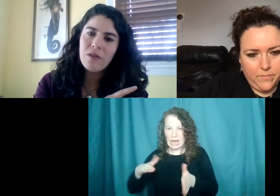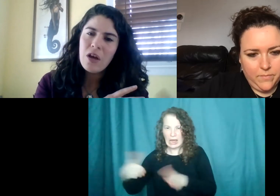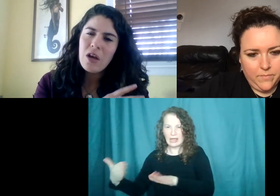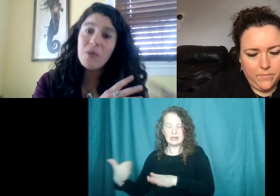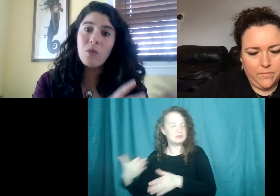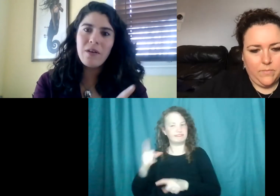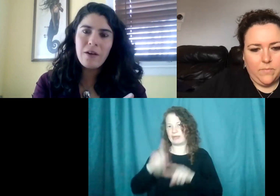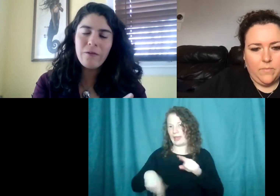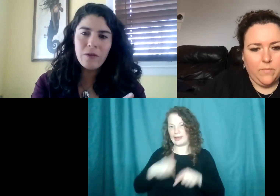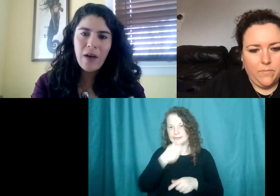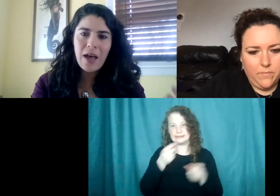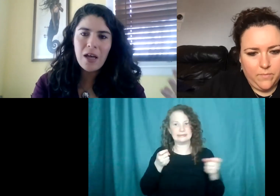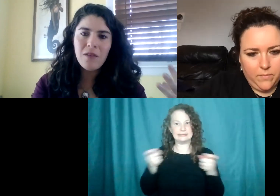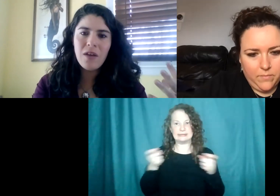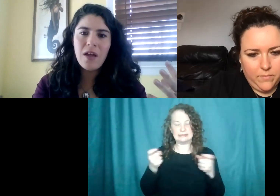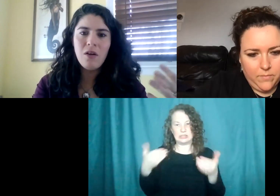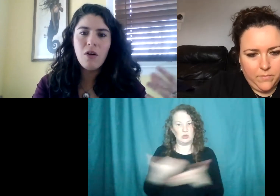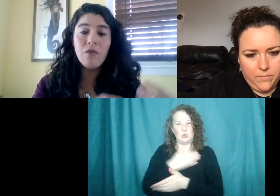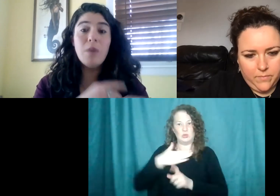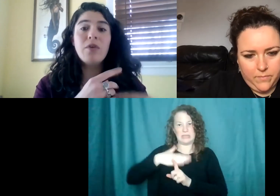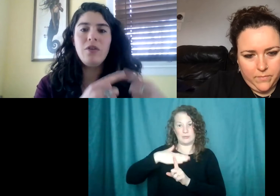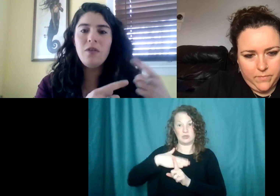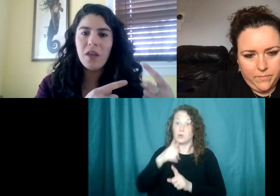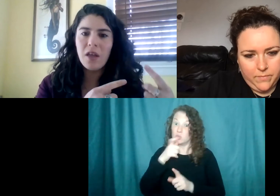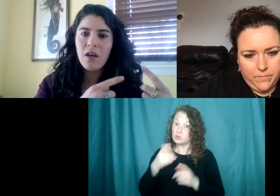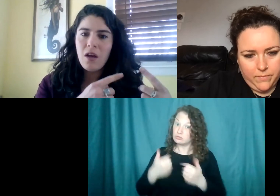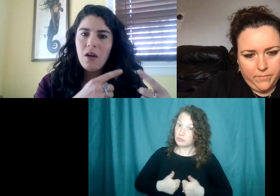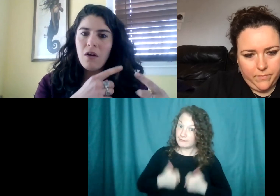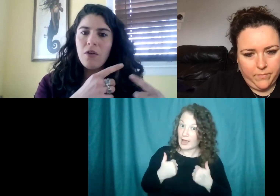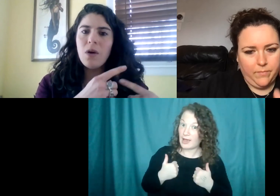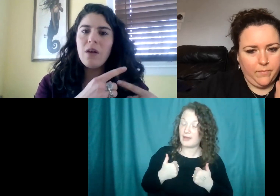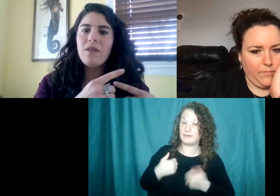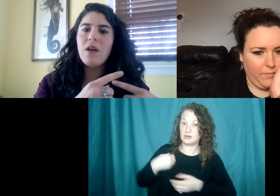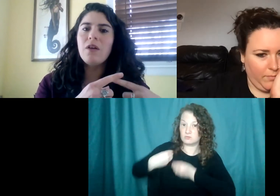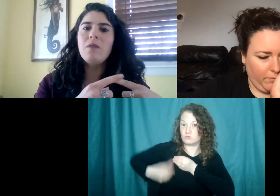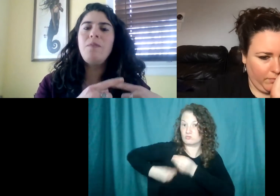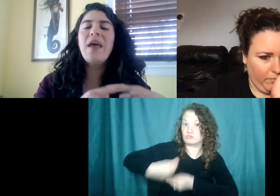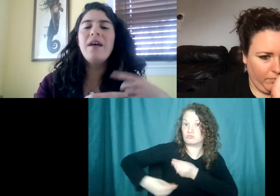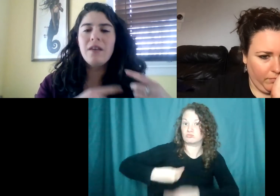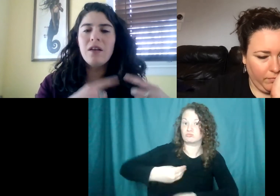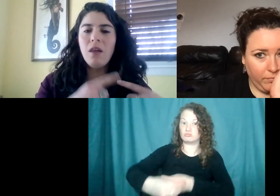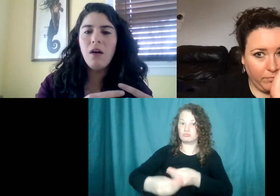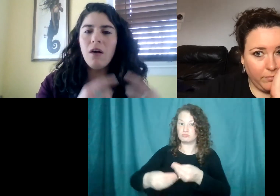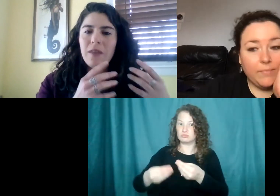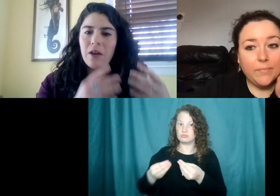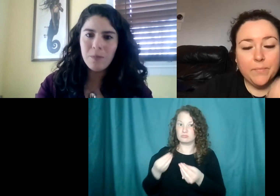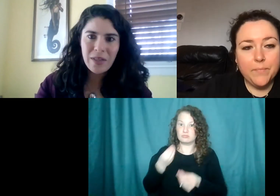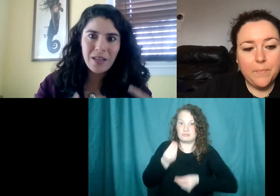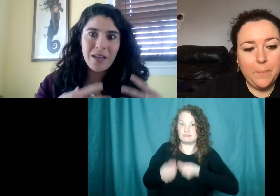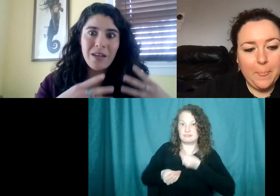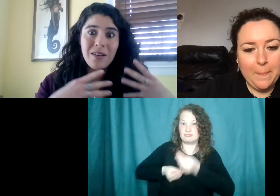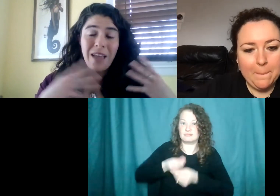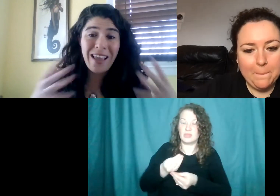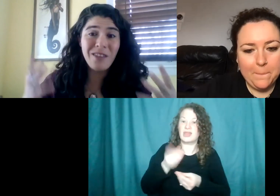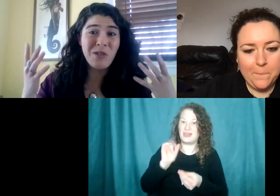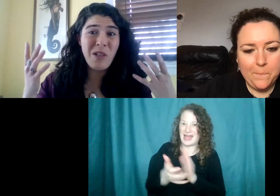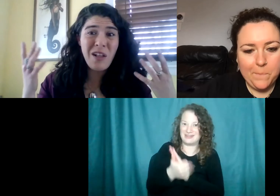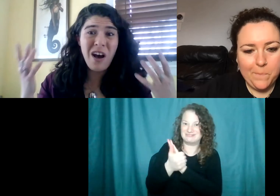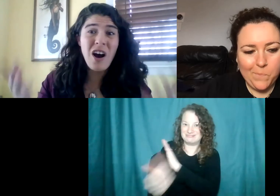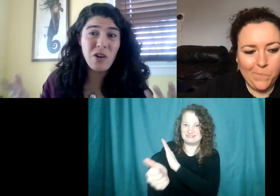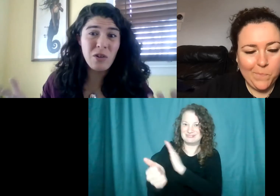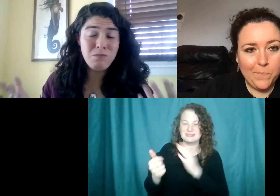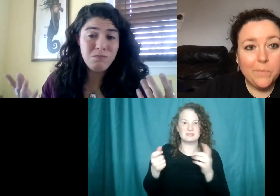temperatures, but the ones that have survived and are reproducing are the ones that are passing along their ability to